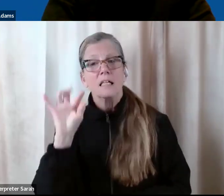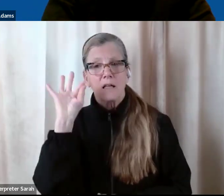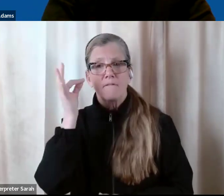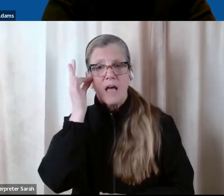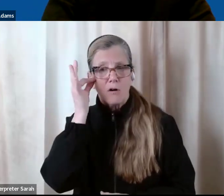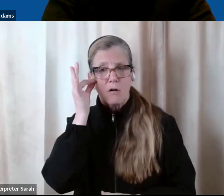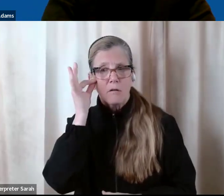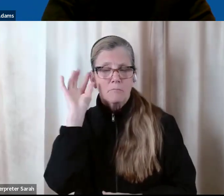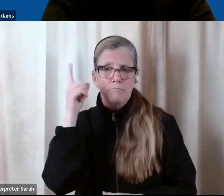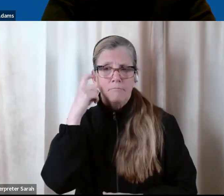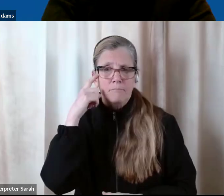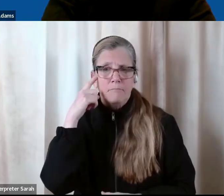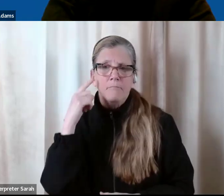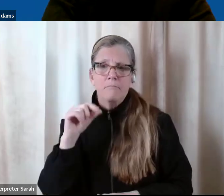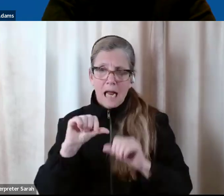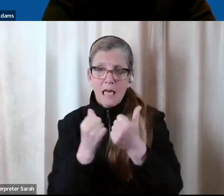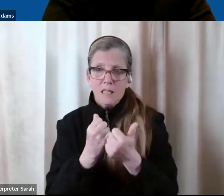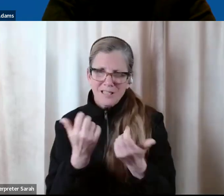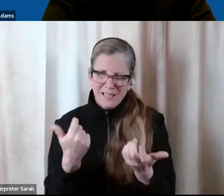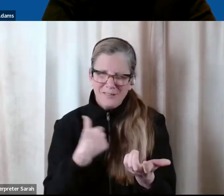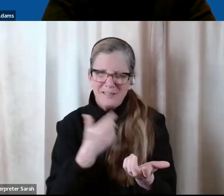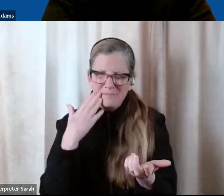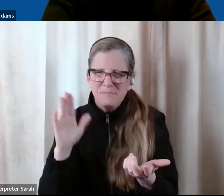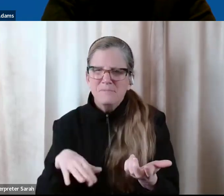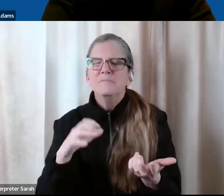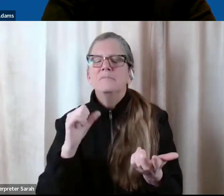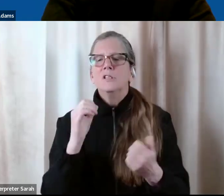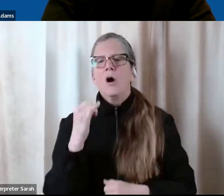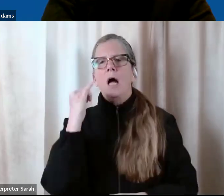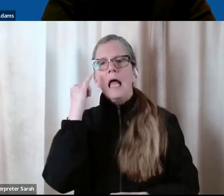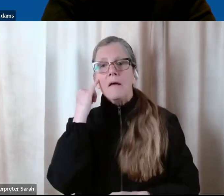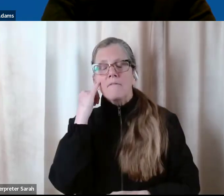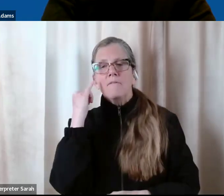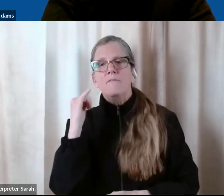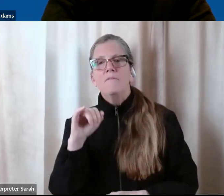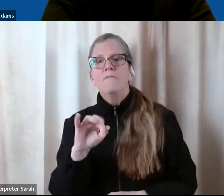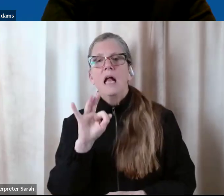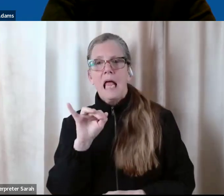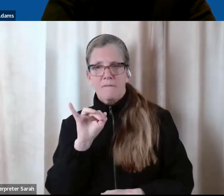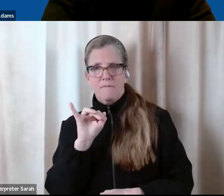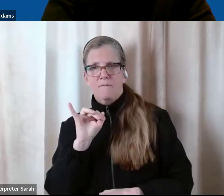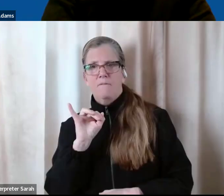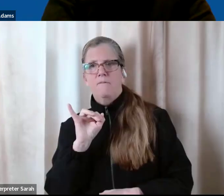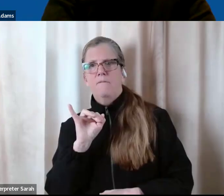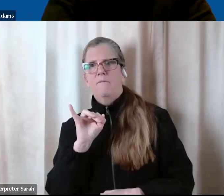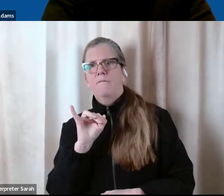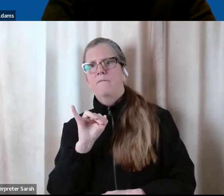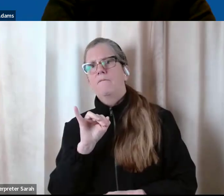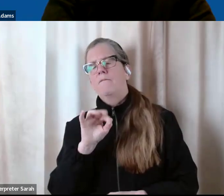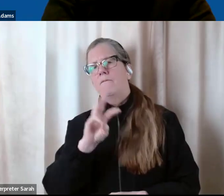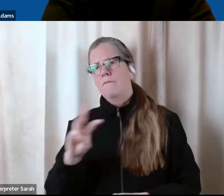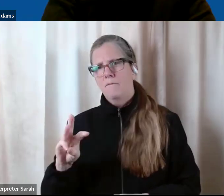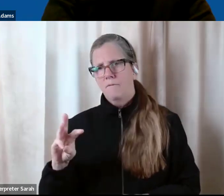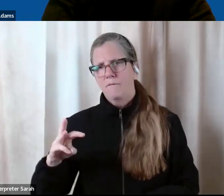so one thing to consider is that if your web application directly decides to